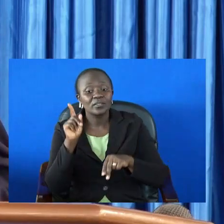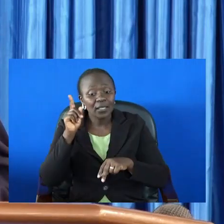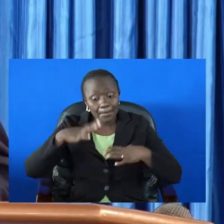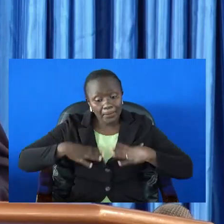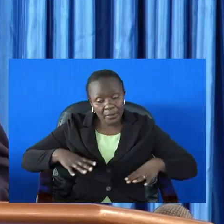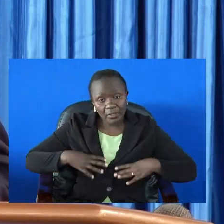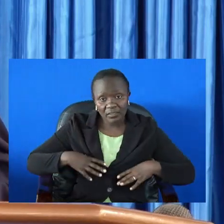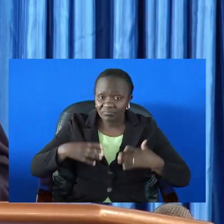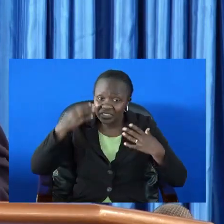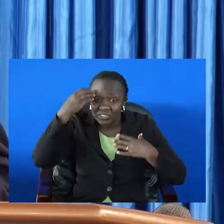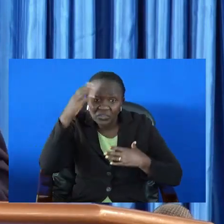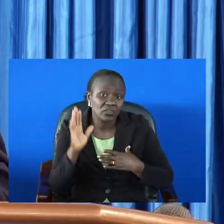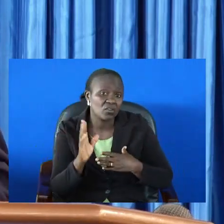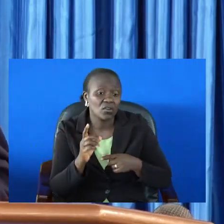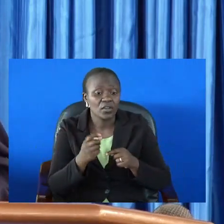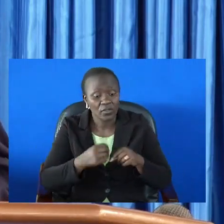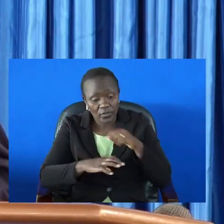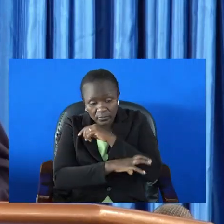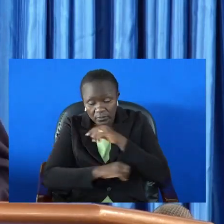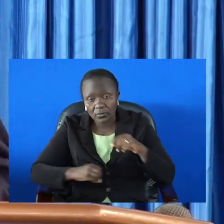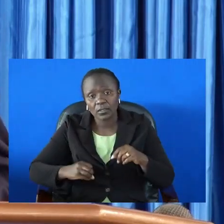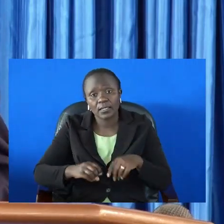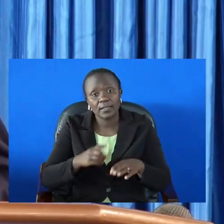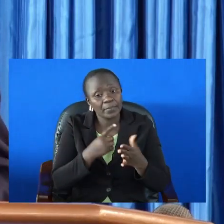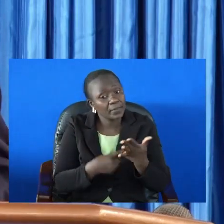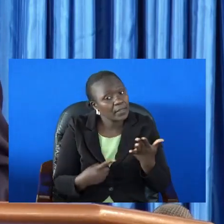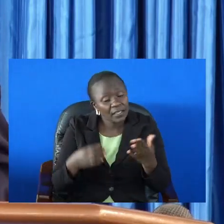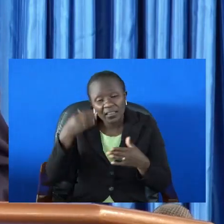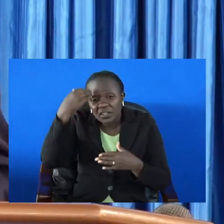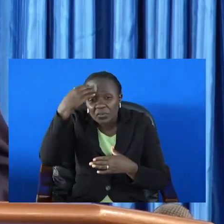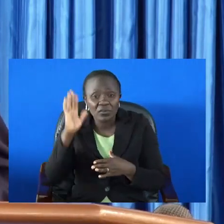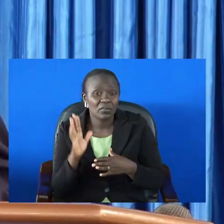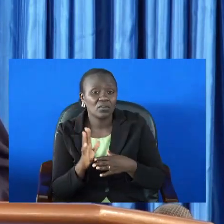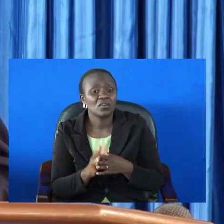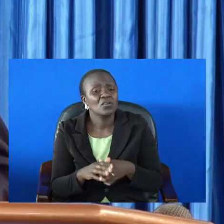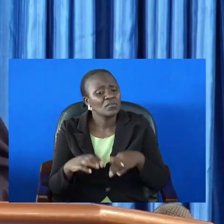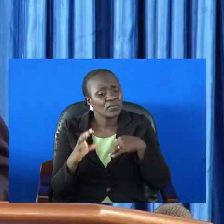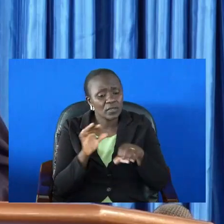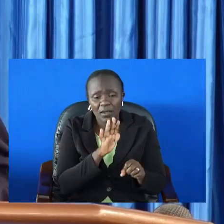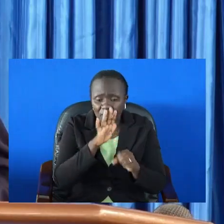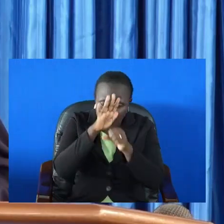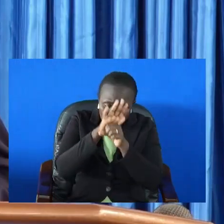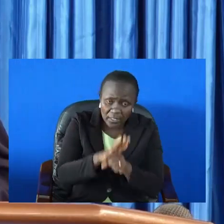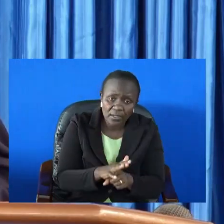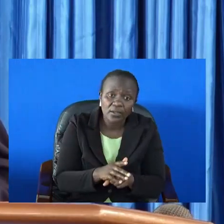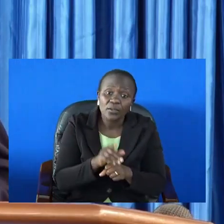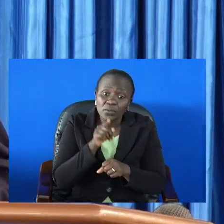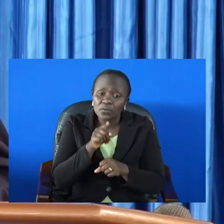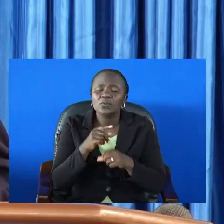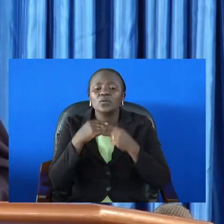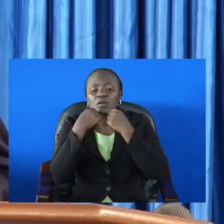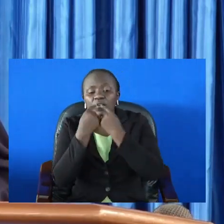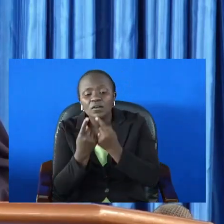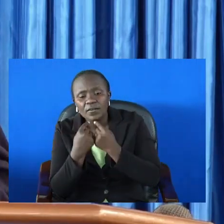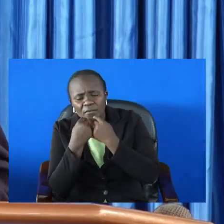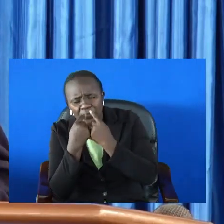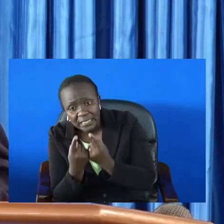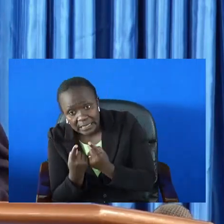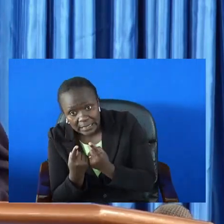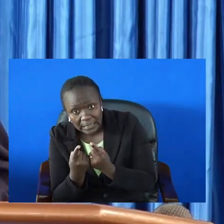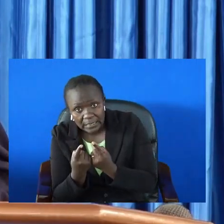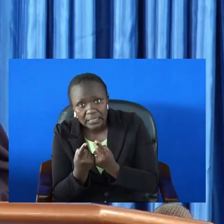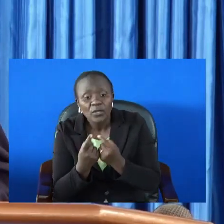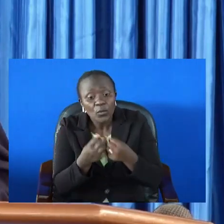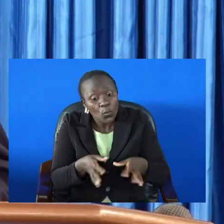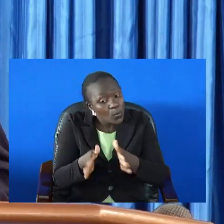They may not know even that you have stolen their properties. They may not know that you have abused them. You need to repent. Repentance is